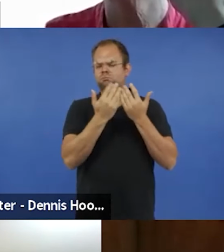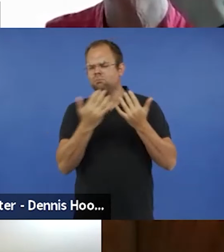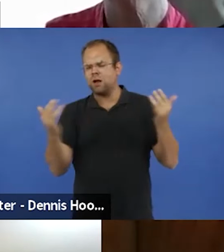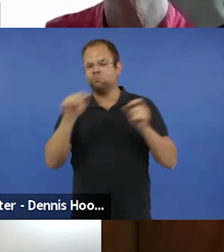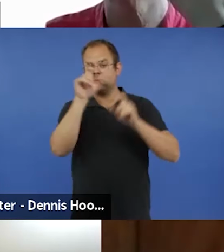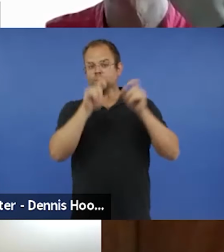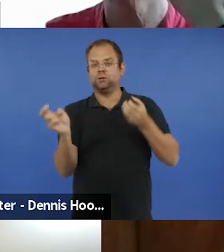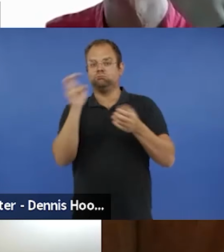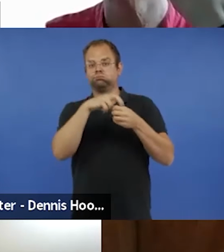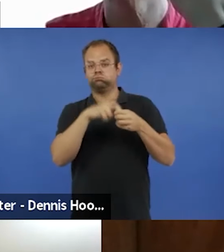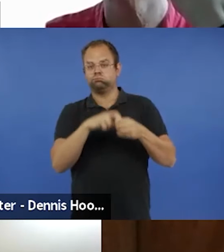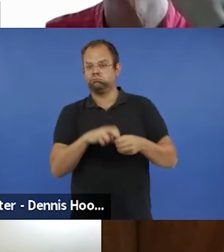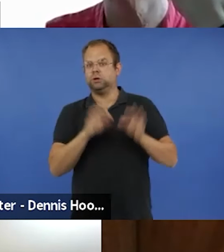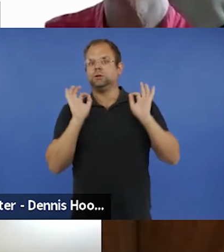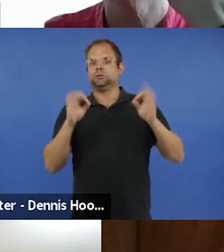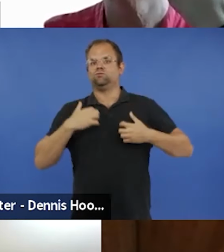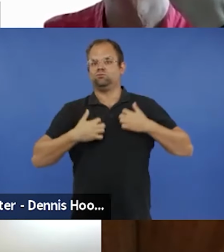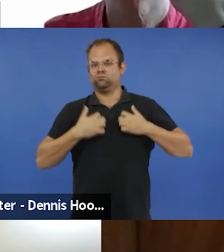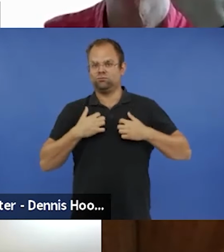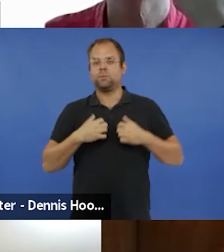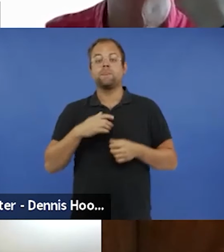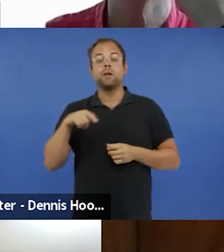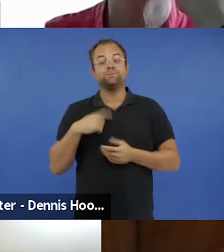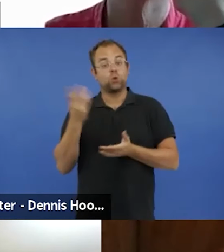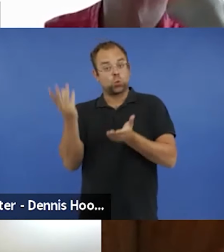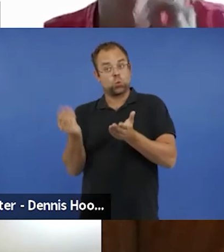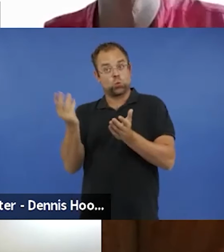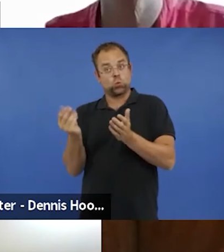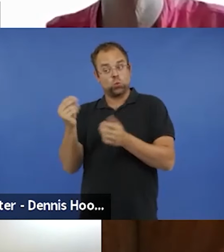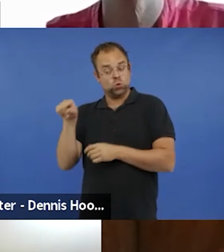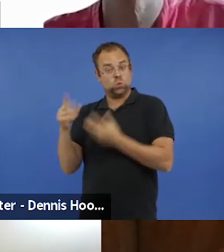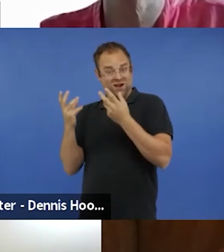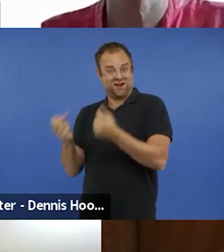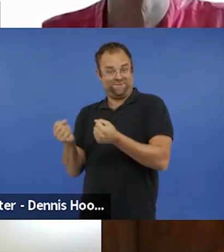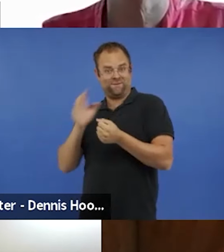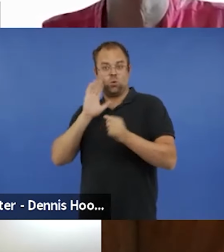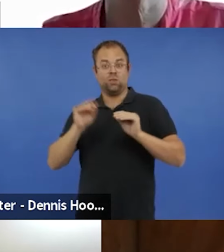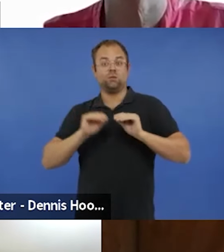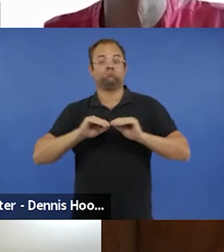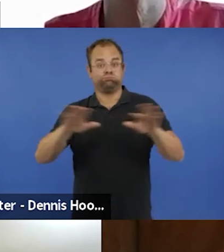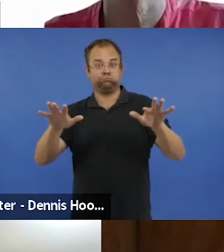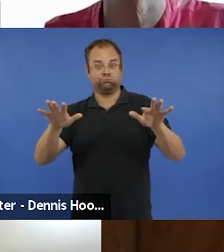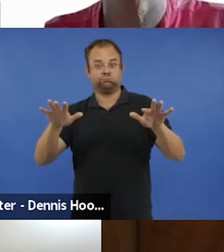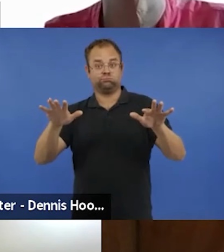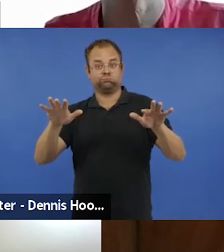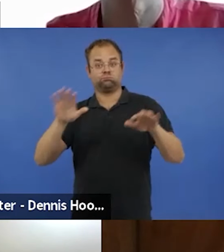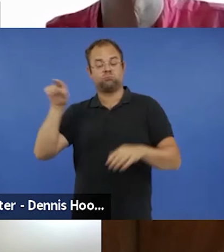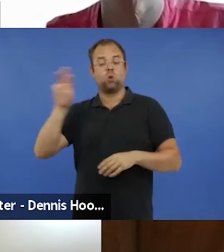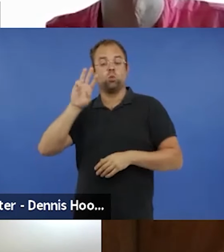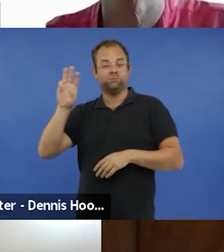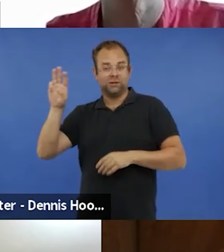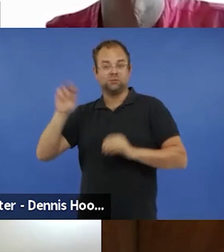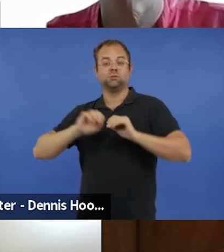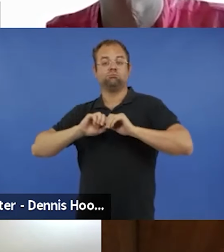of this session on the website. We will be sure to follow up with anyone who was registered to be able to